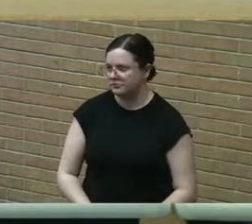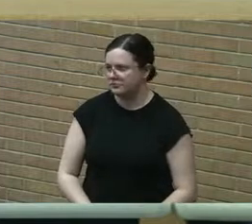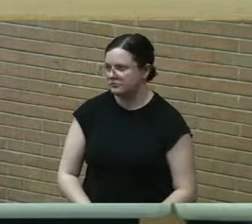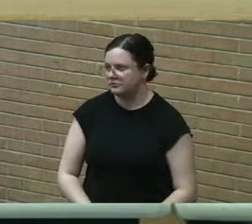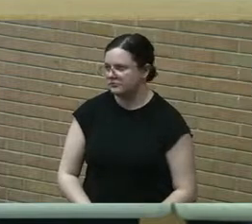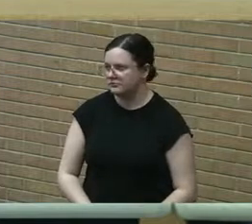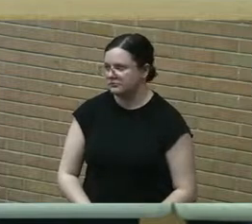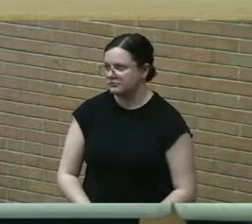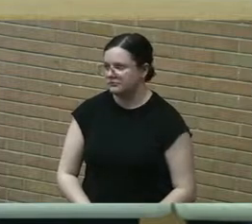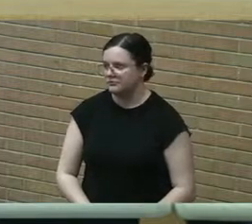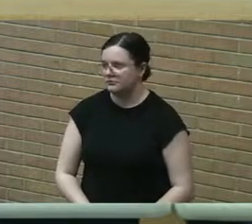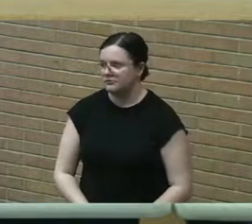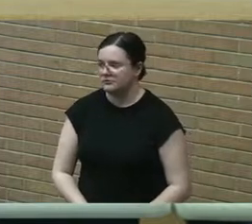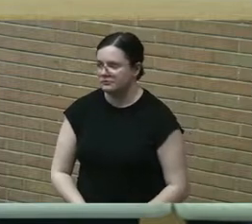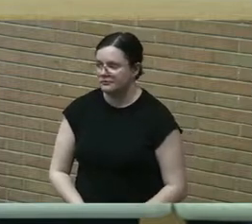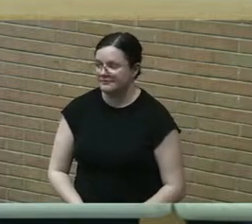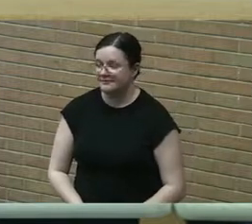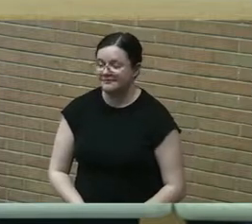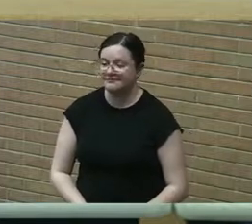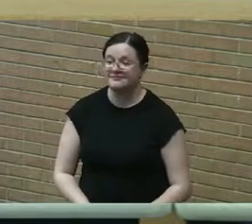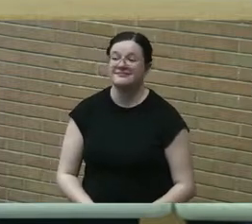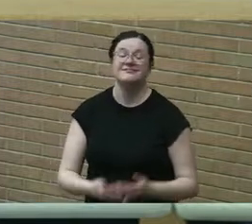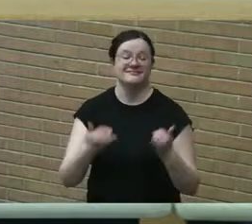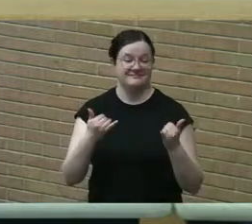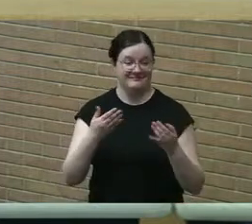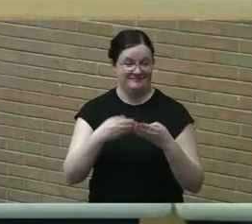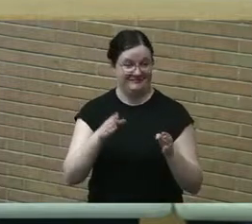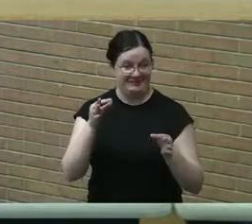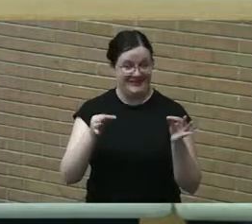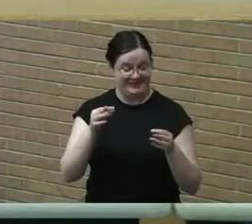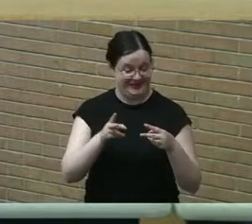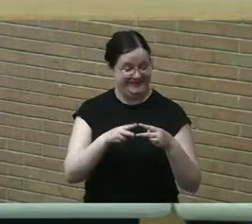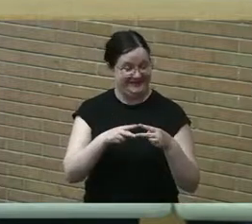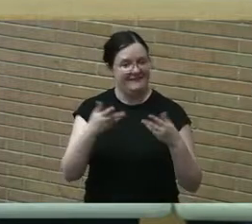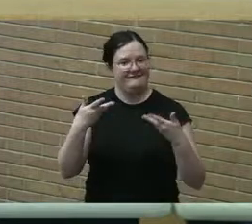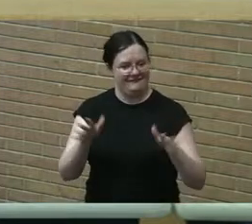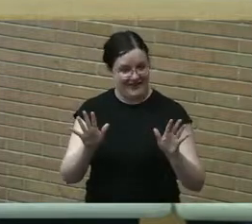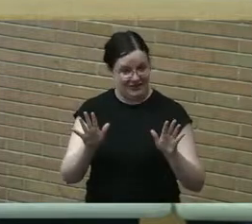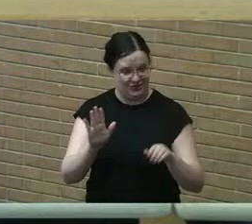And with that, we're finished with the public hearings for tonight. Dan,